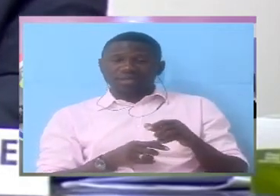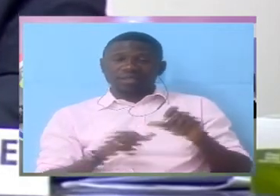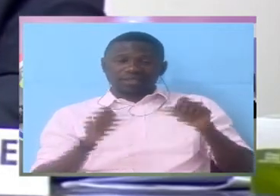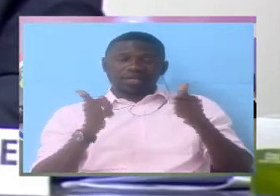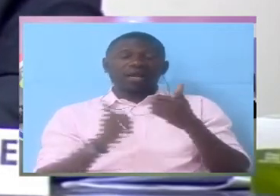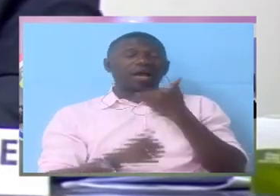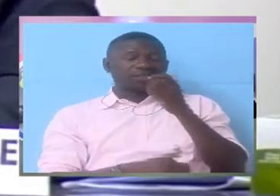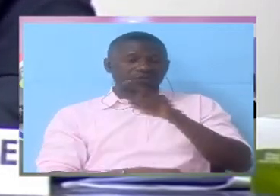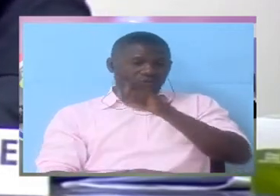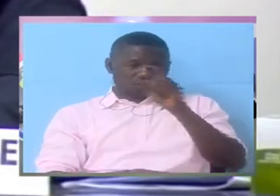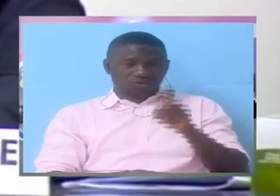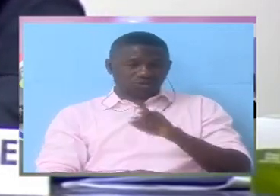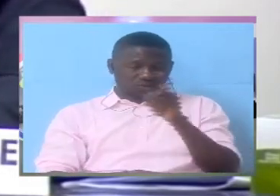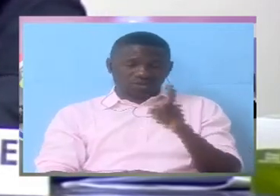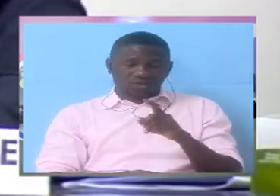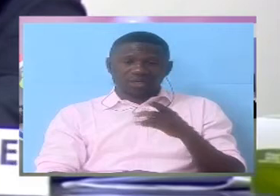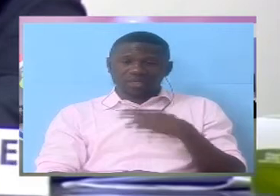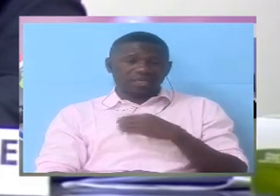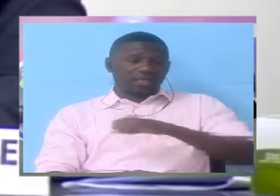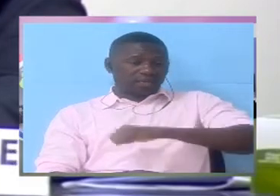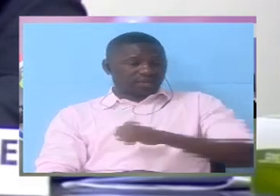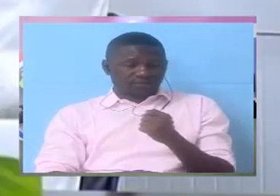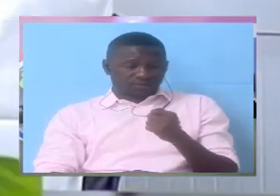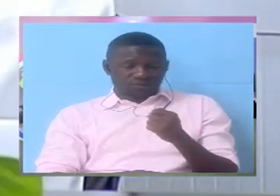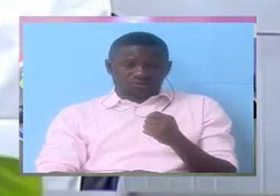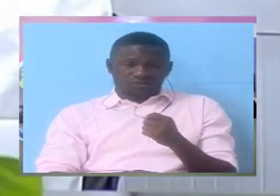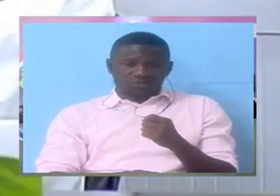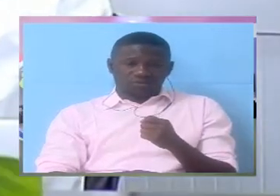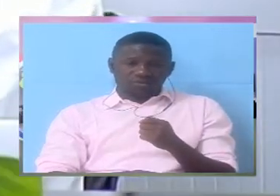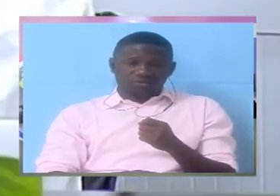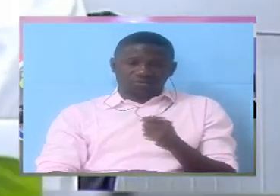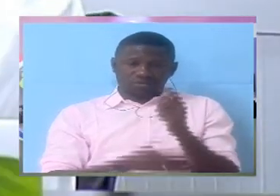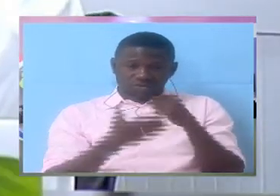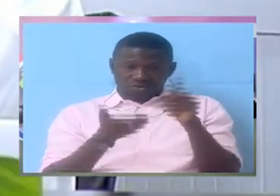And he was denying, correct? Correct?